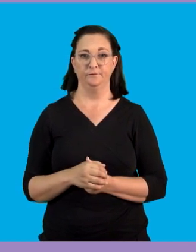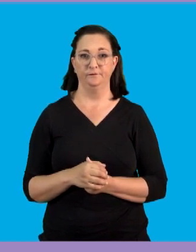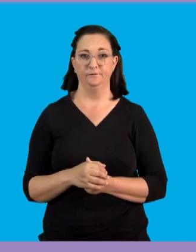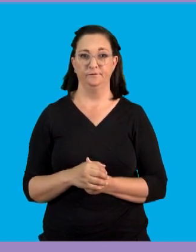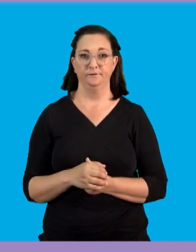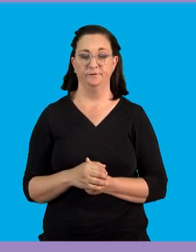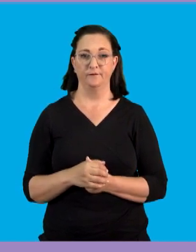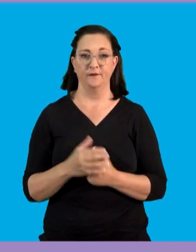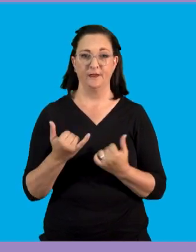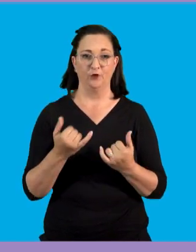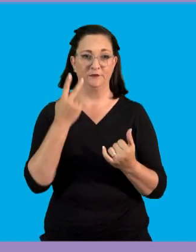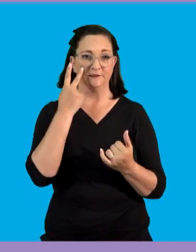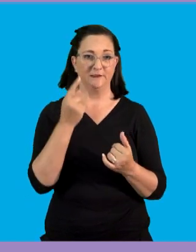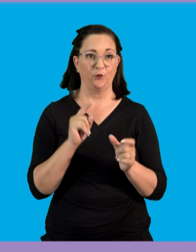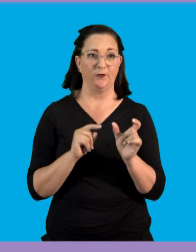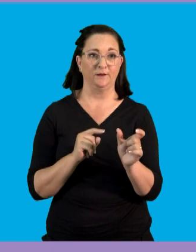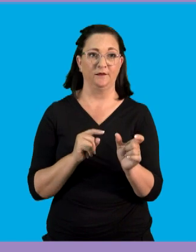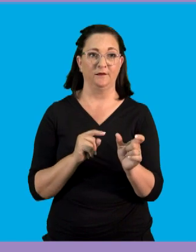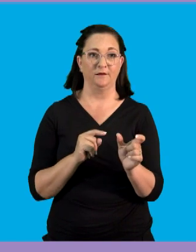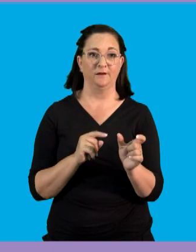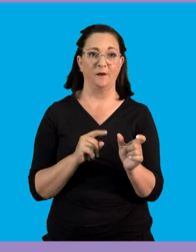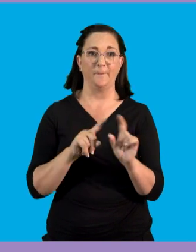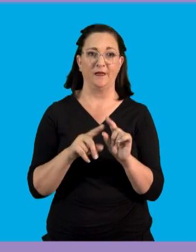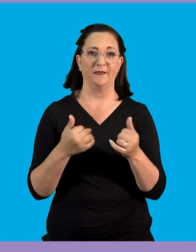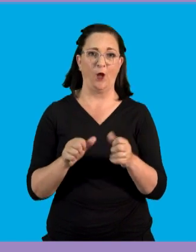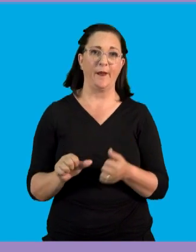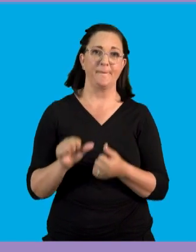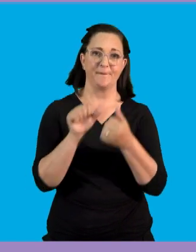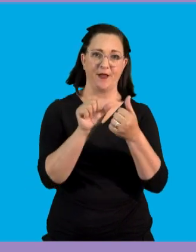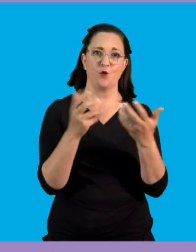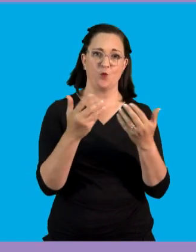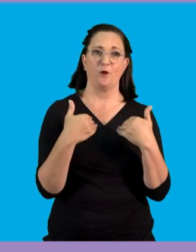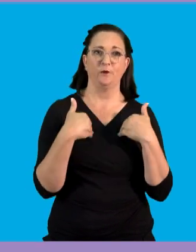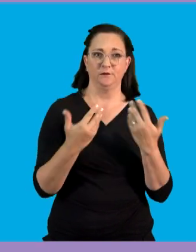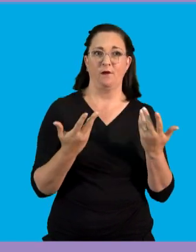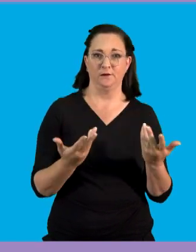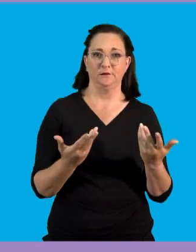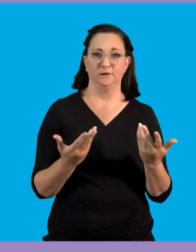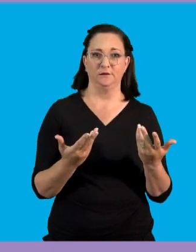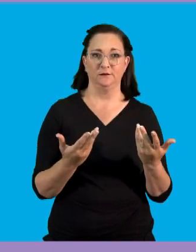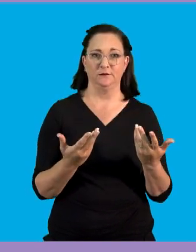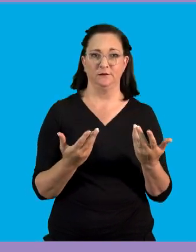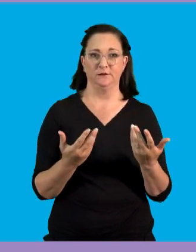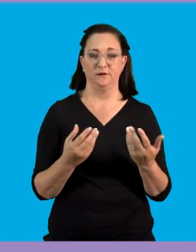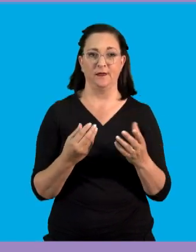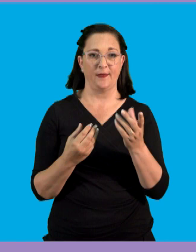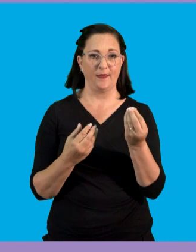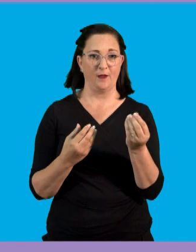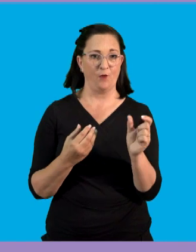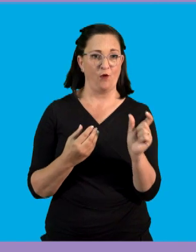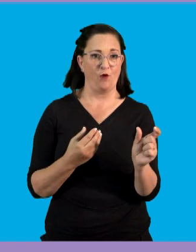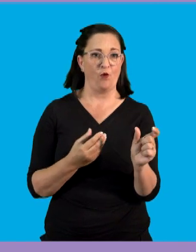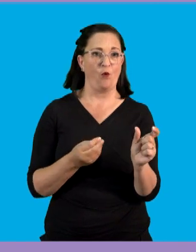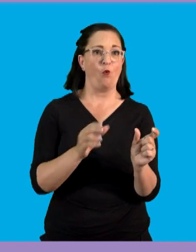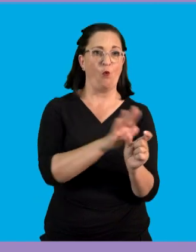plus 2/3. Now, if you notice, this is exactly where we started, meaning if